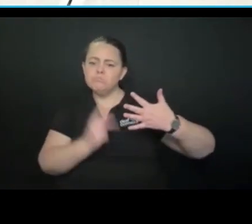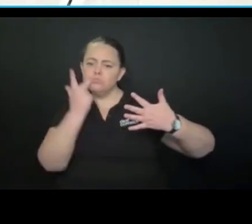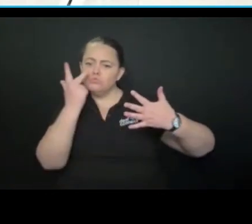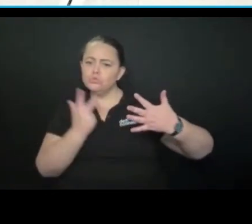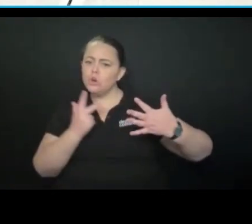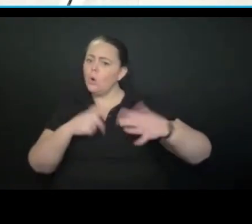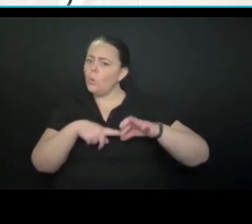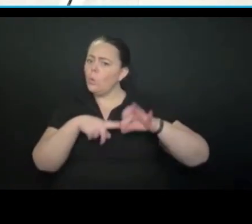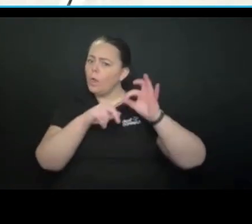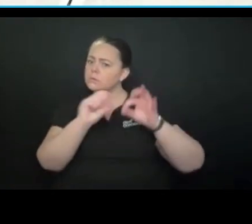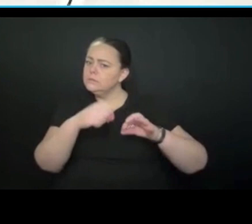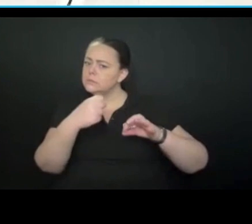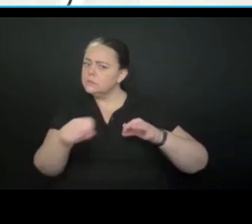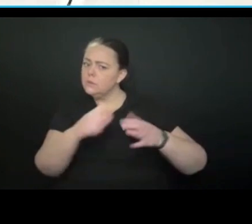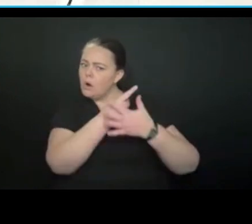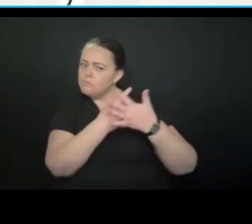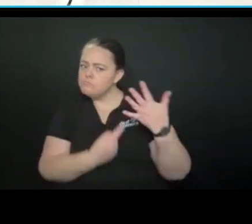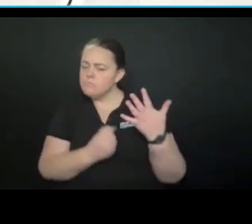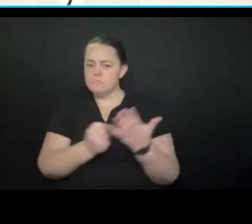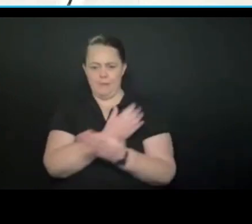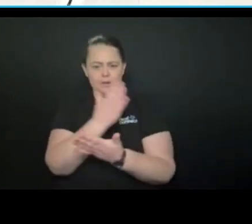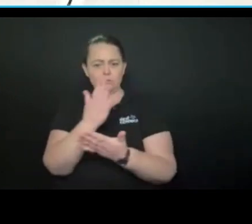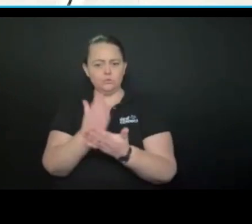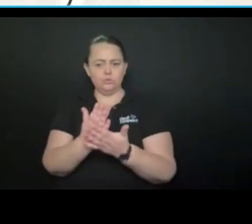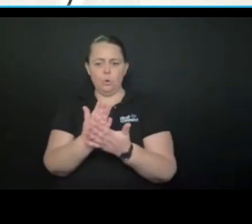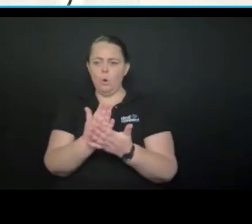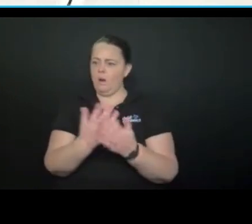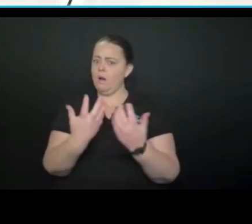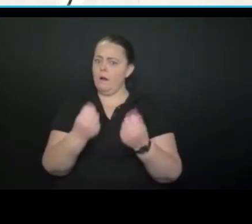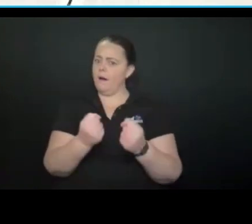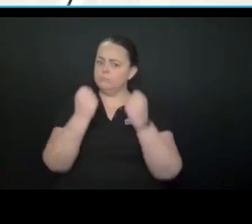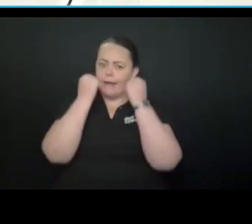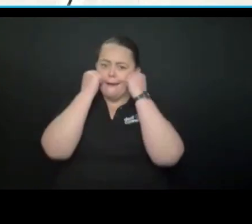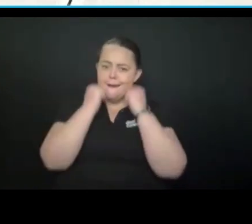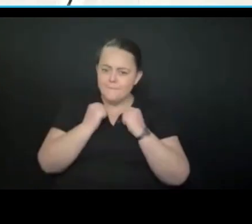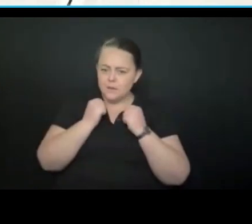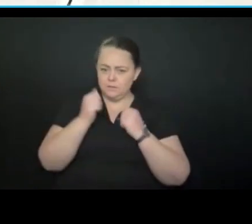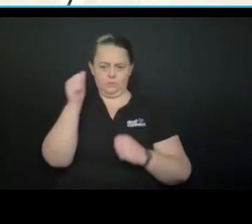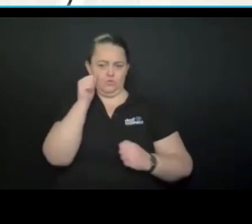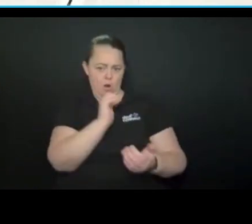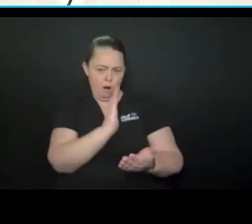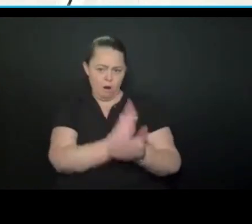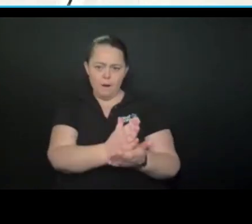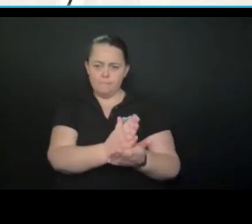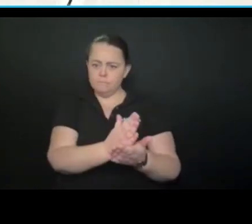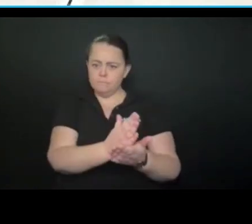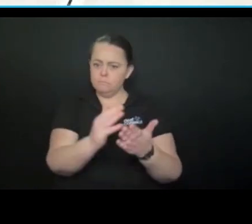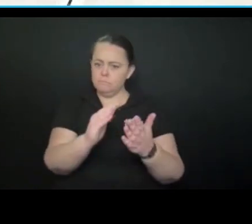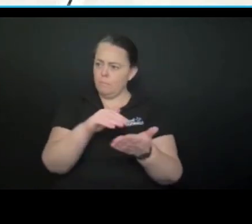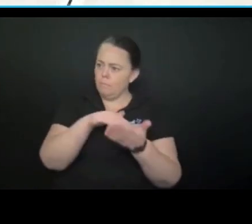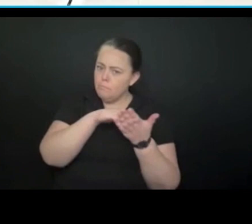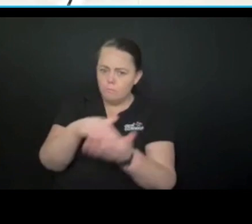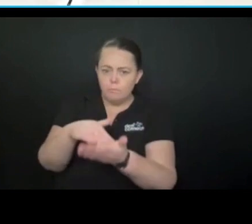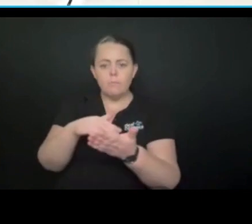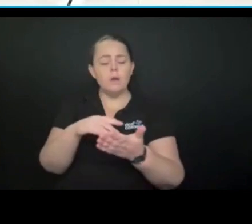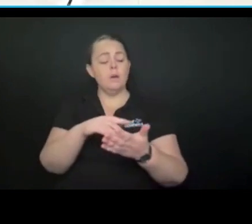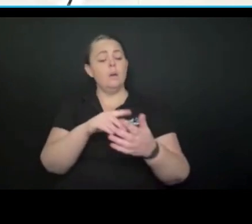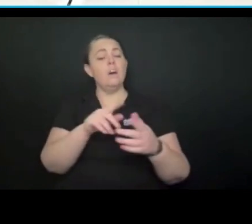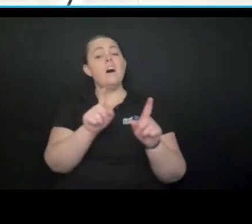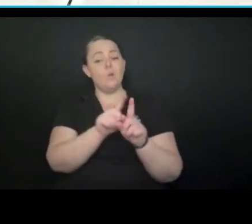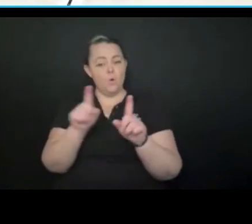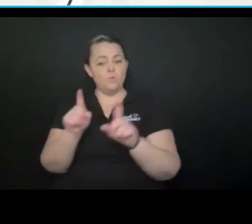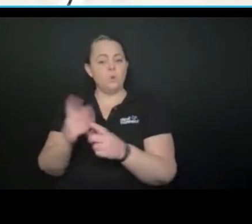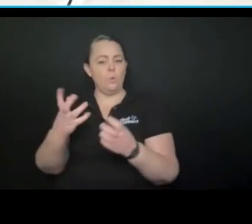best practice guidelines. Then we stepped into a pilot process, which sought, and that's where the thanks comes in, it